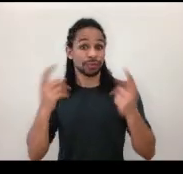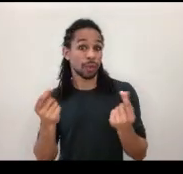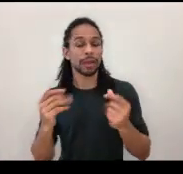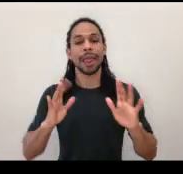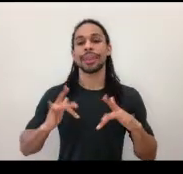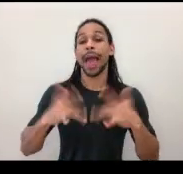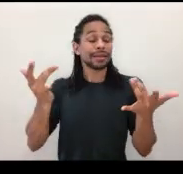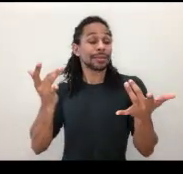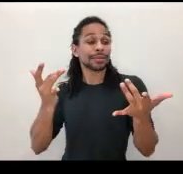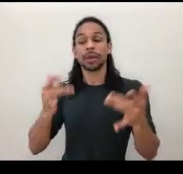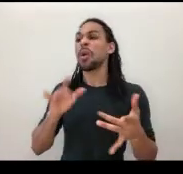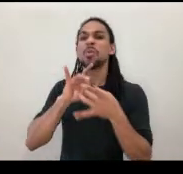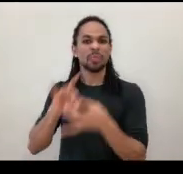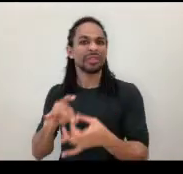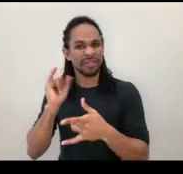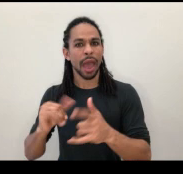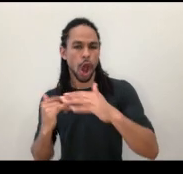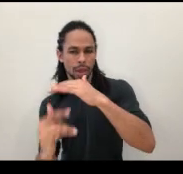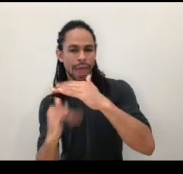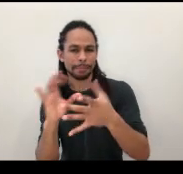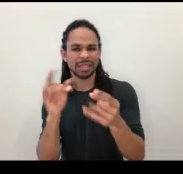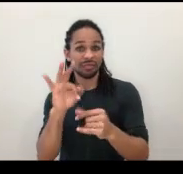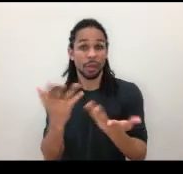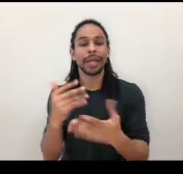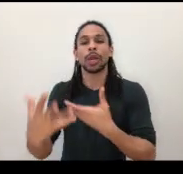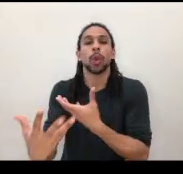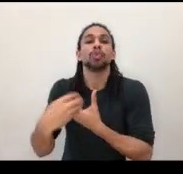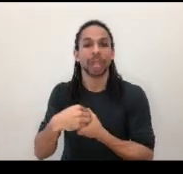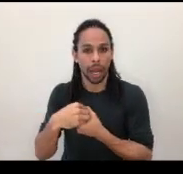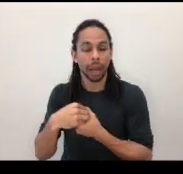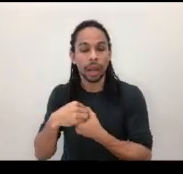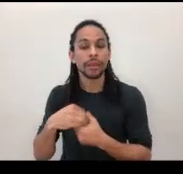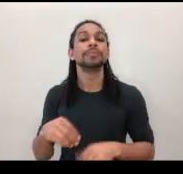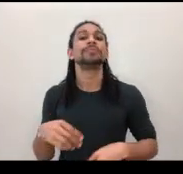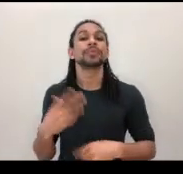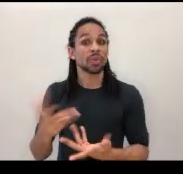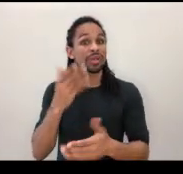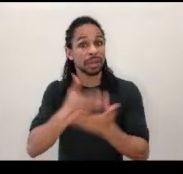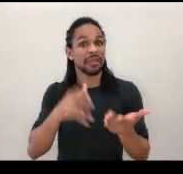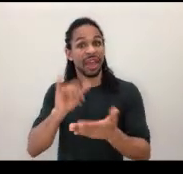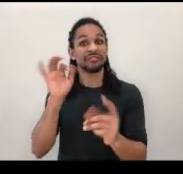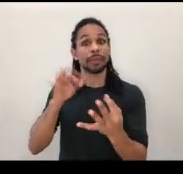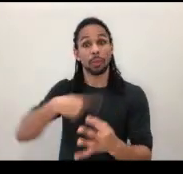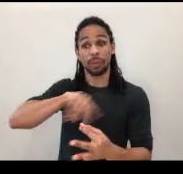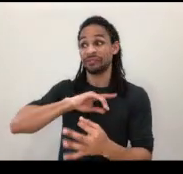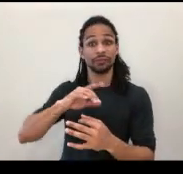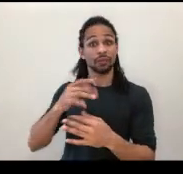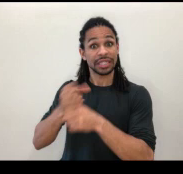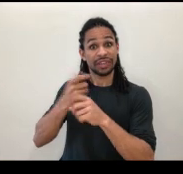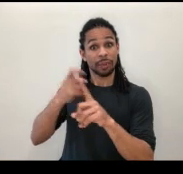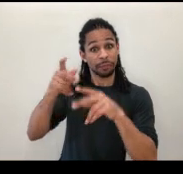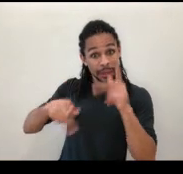underlying message of inclusion. And I think that some of the feedback we've gotten from people who have seen it is